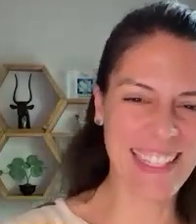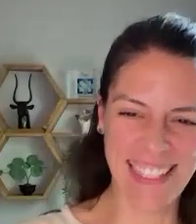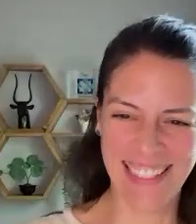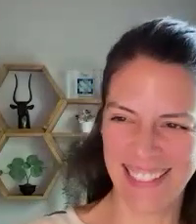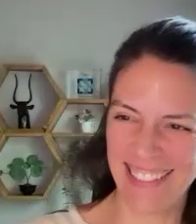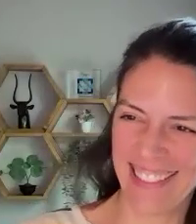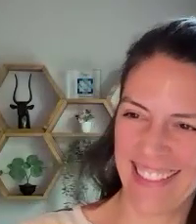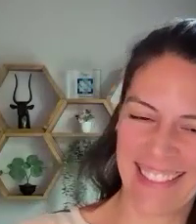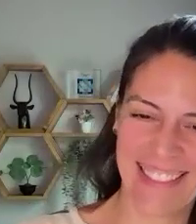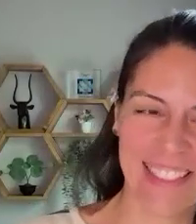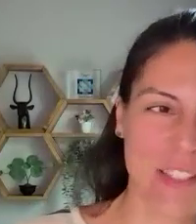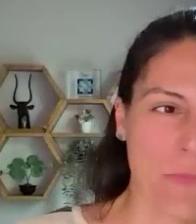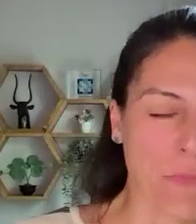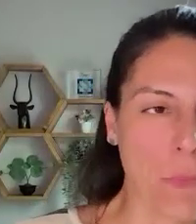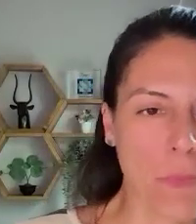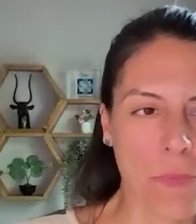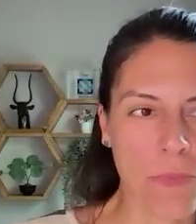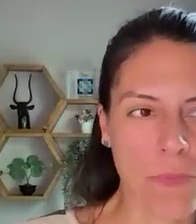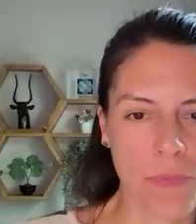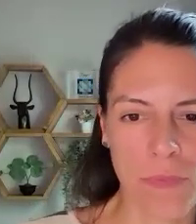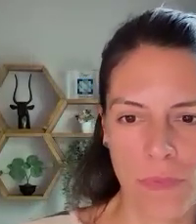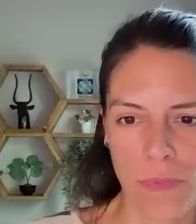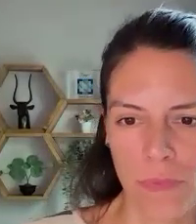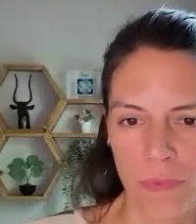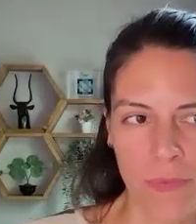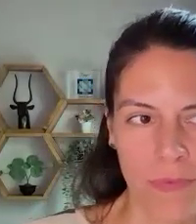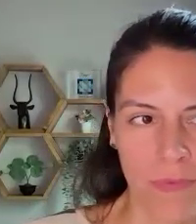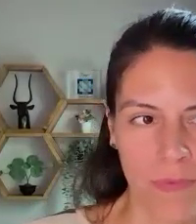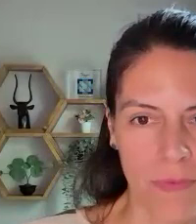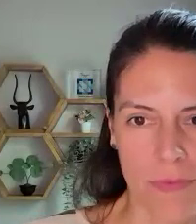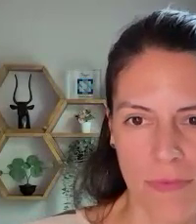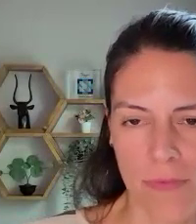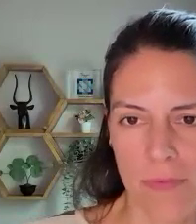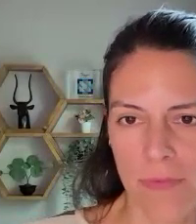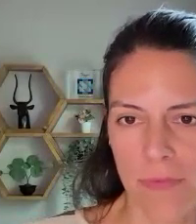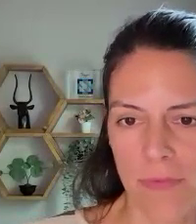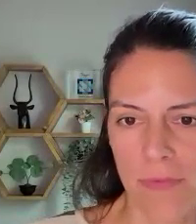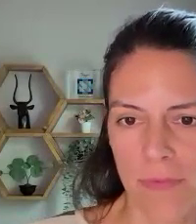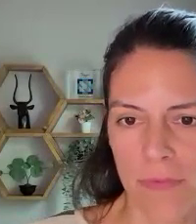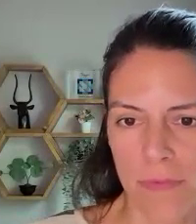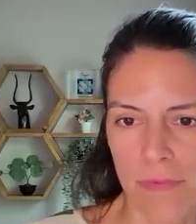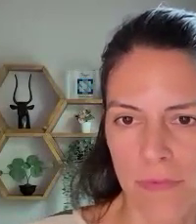Go ahead. It's okay. So welcome to the BIPOC uh,